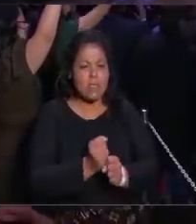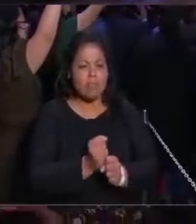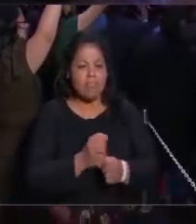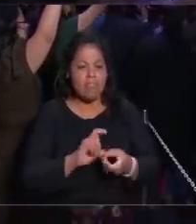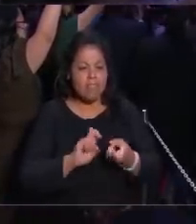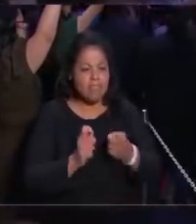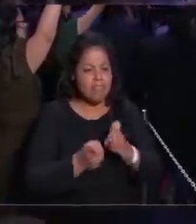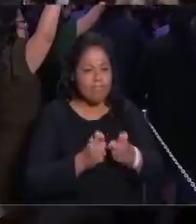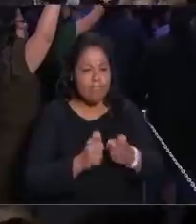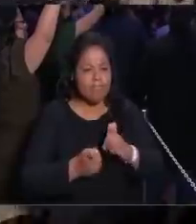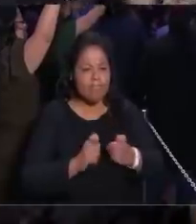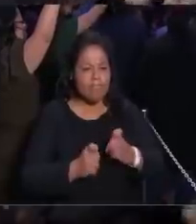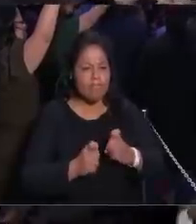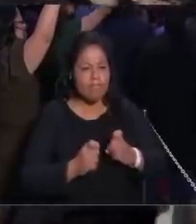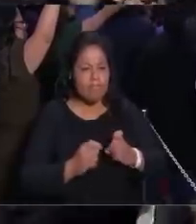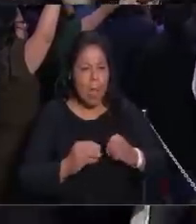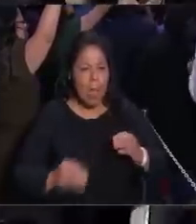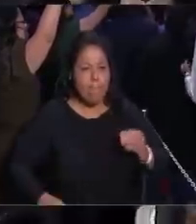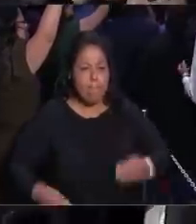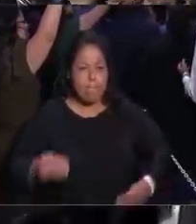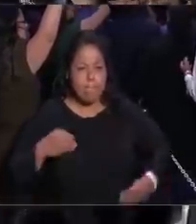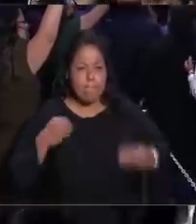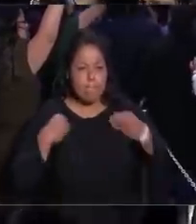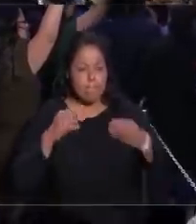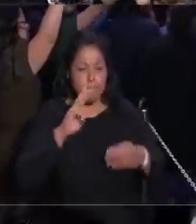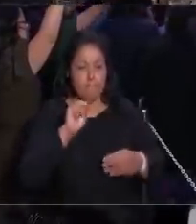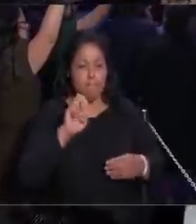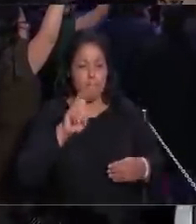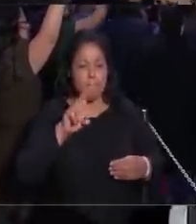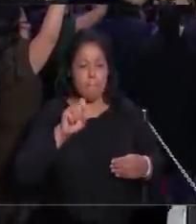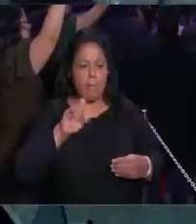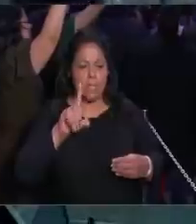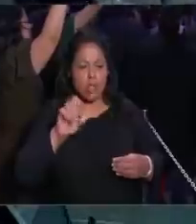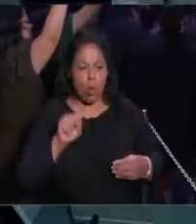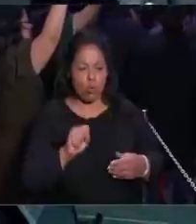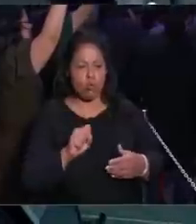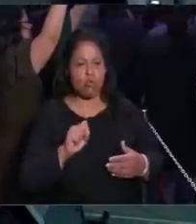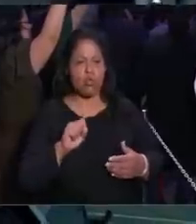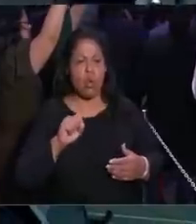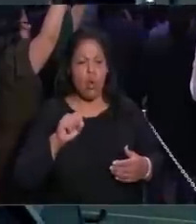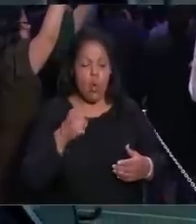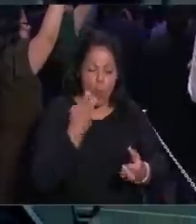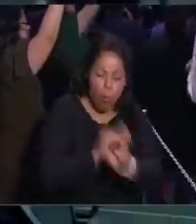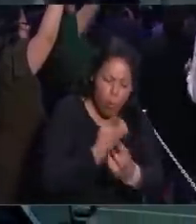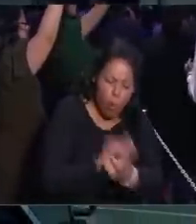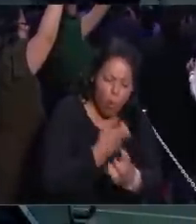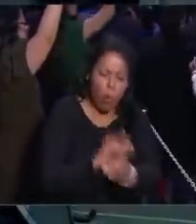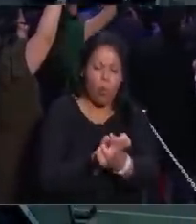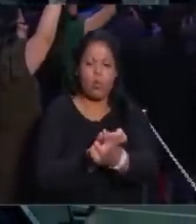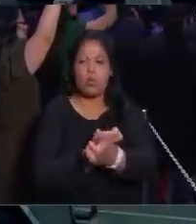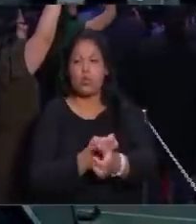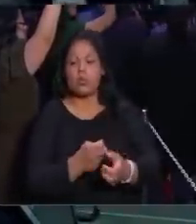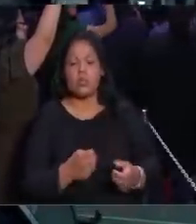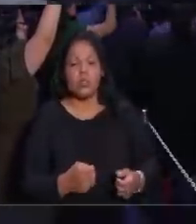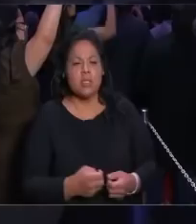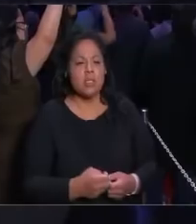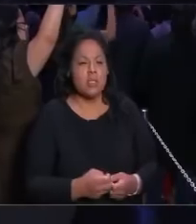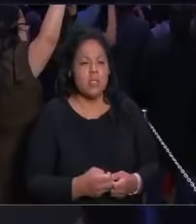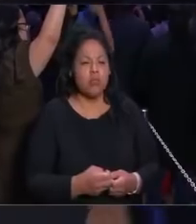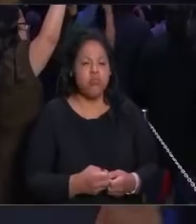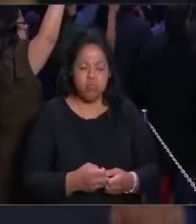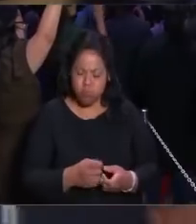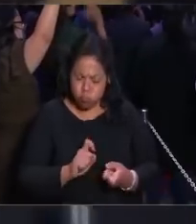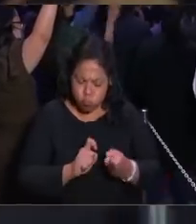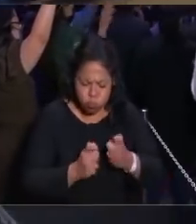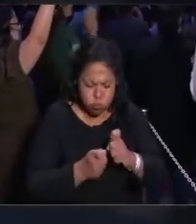formed. Músculos. Muscles. Tendones. That are being huesos, formed. Bones. Se han